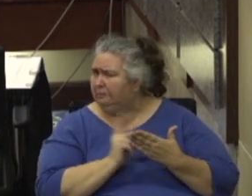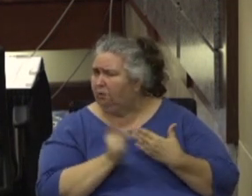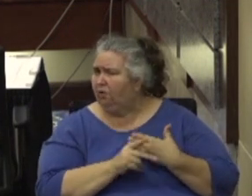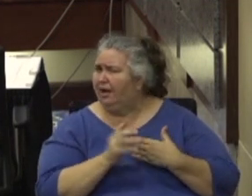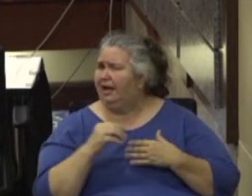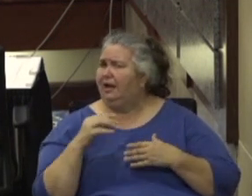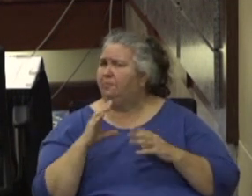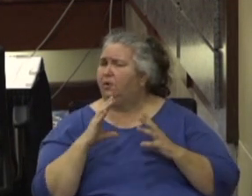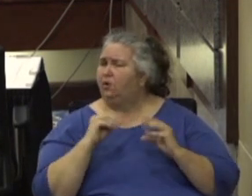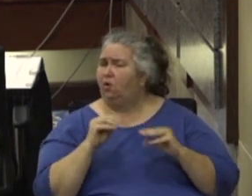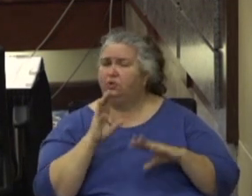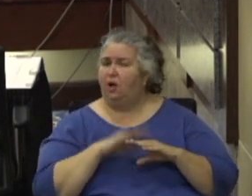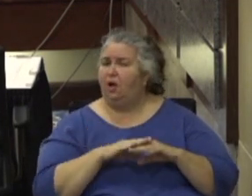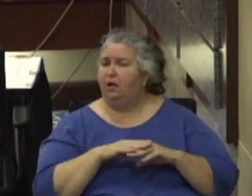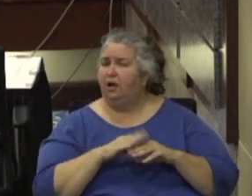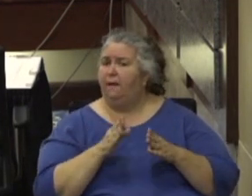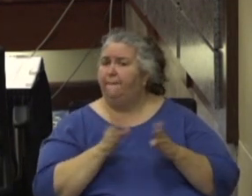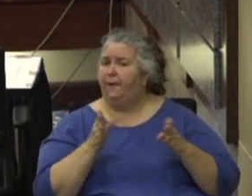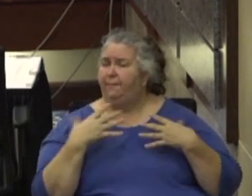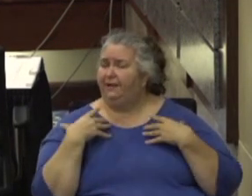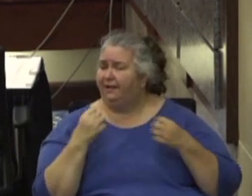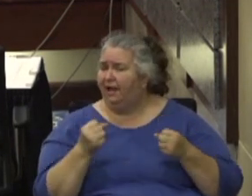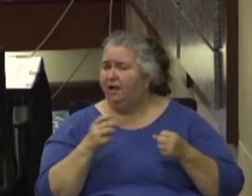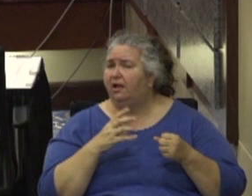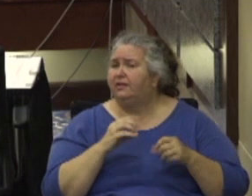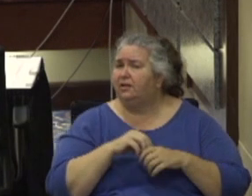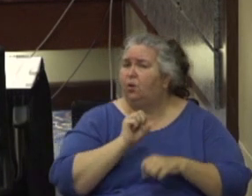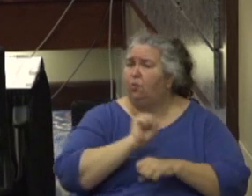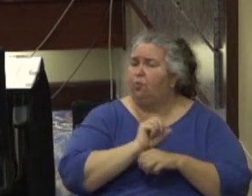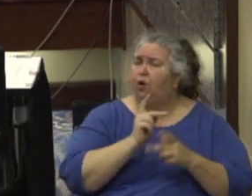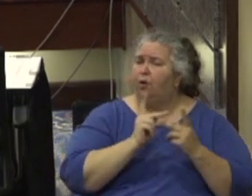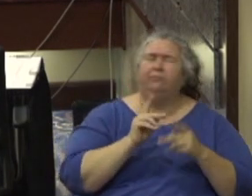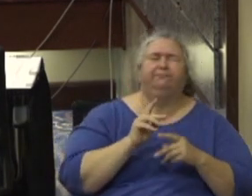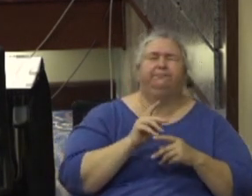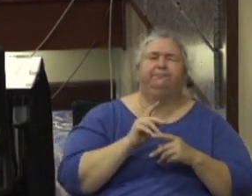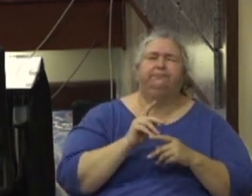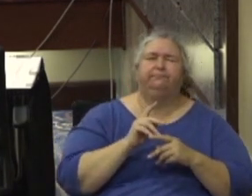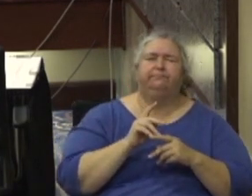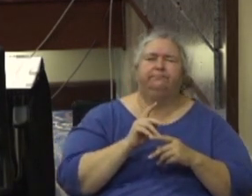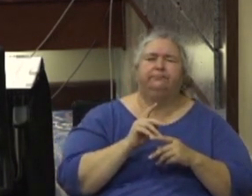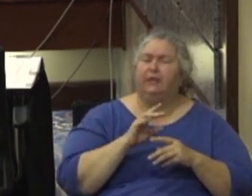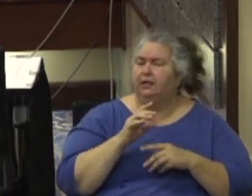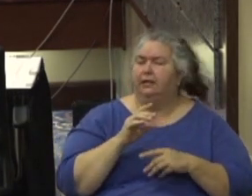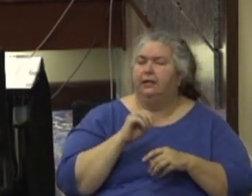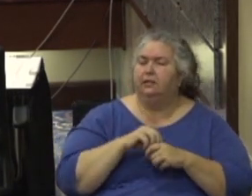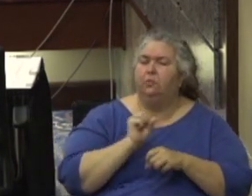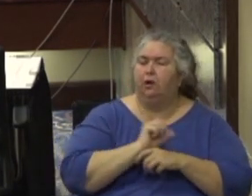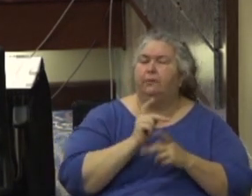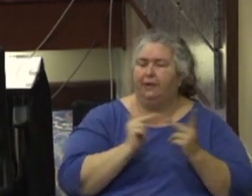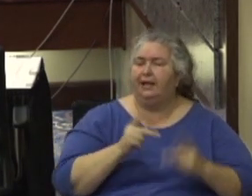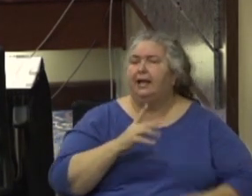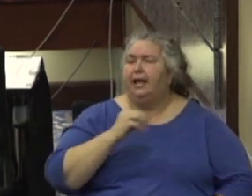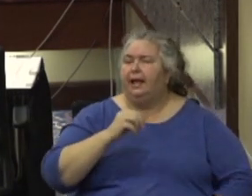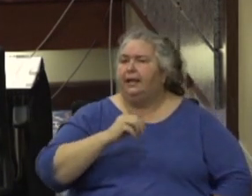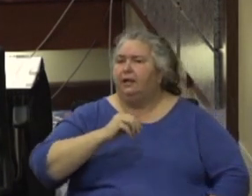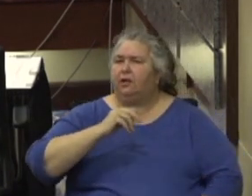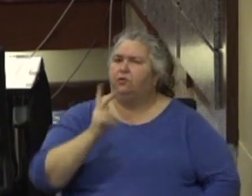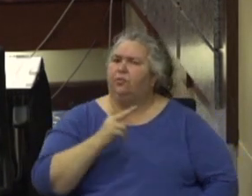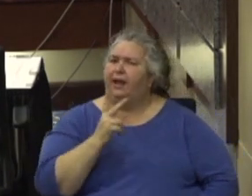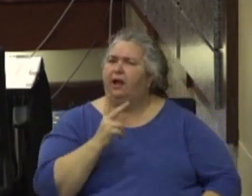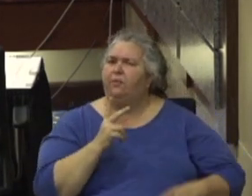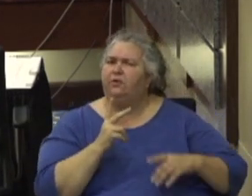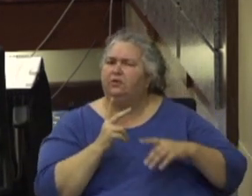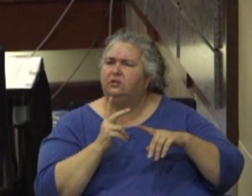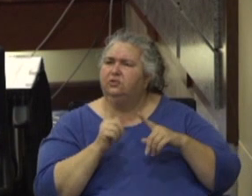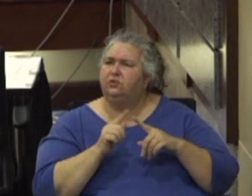in the workplace. They're also doing free, what they're calling expert hours for small businesses to be